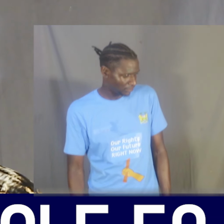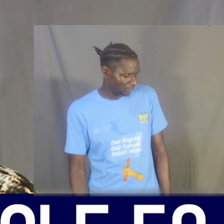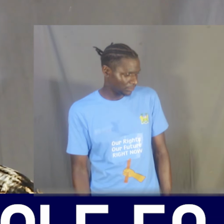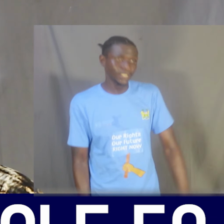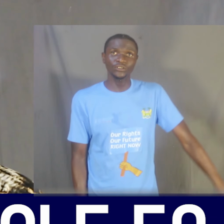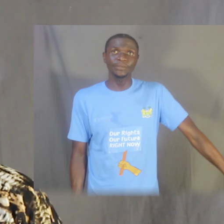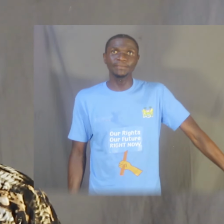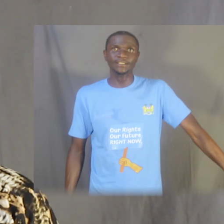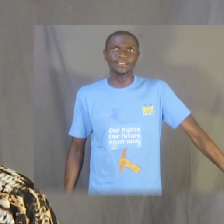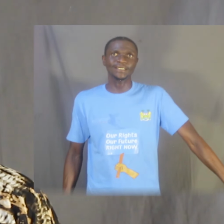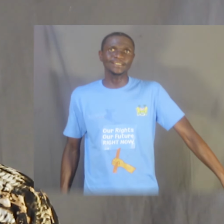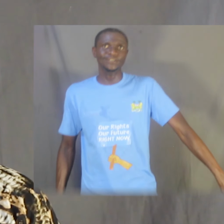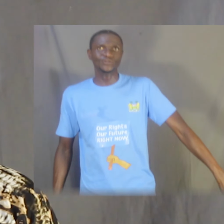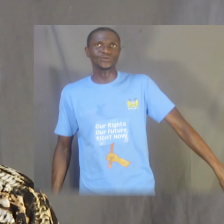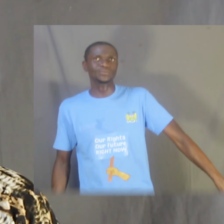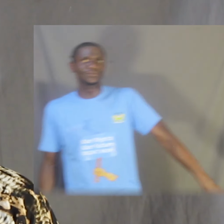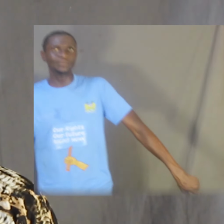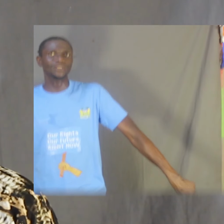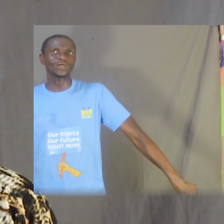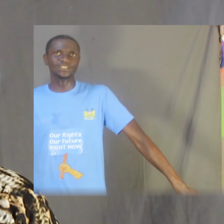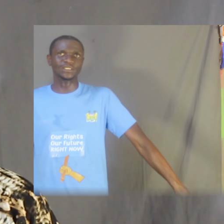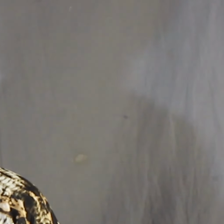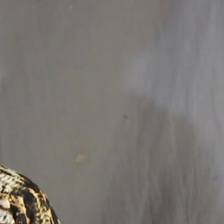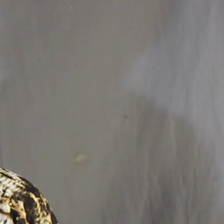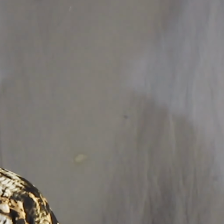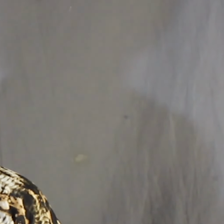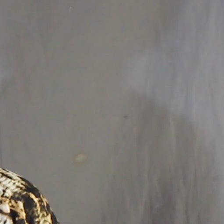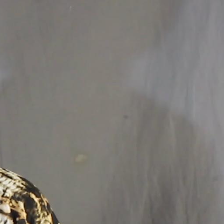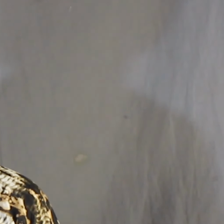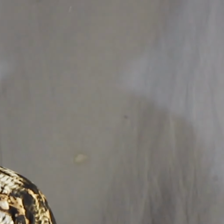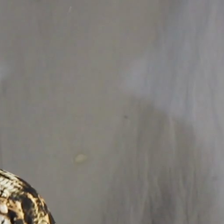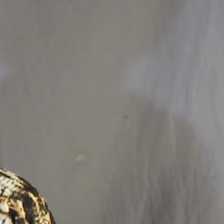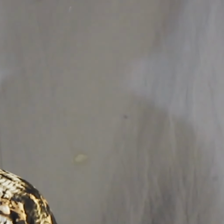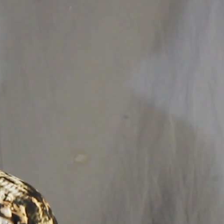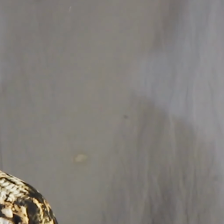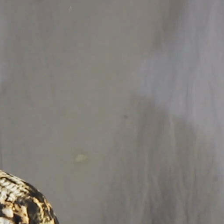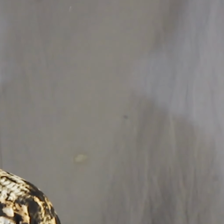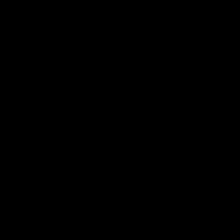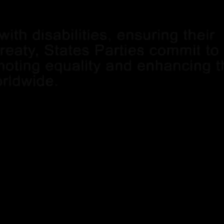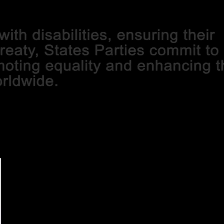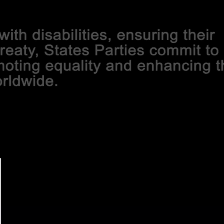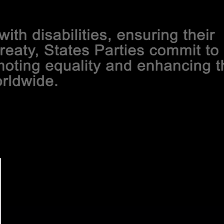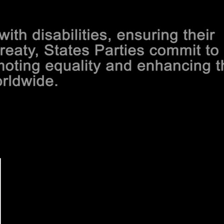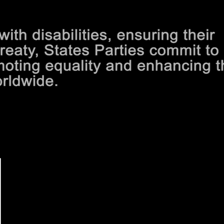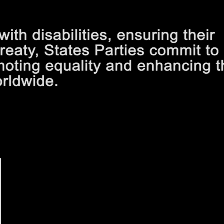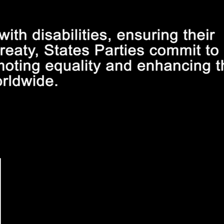Authentic text. Confirms the authenticity of multiple language versions of the Convention.